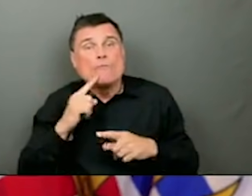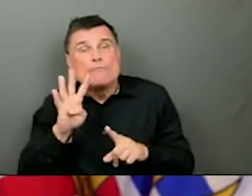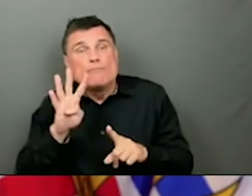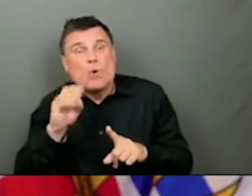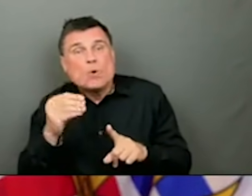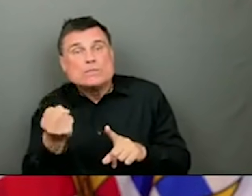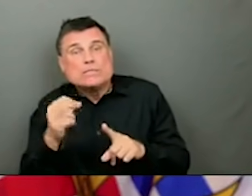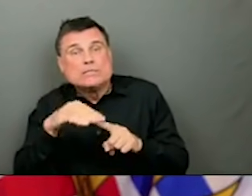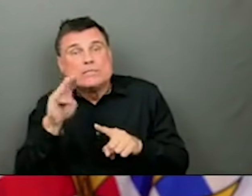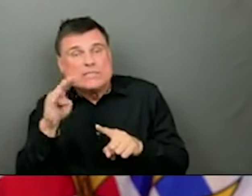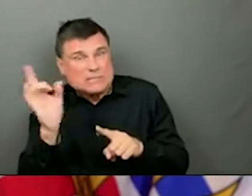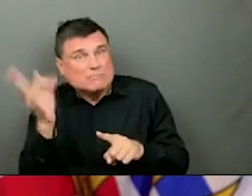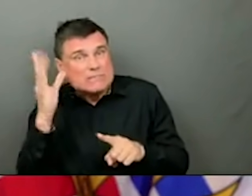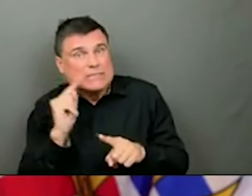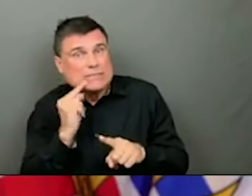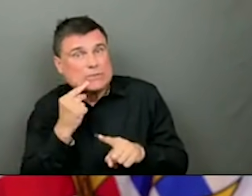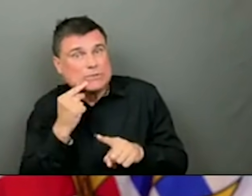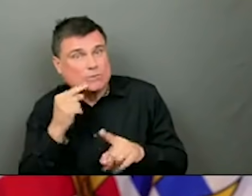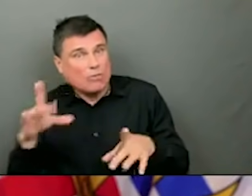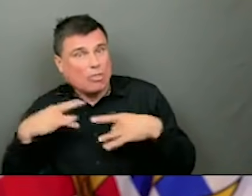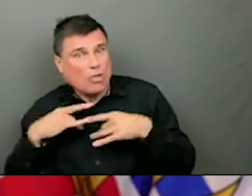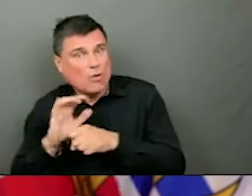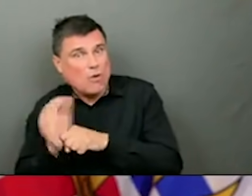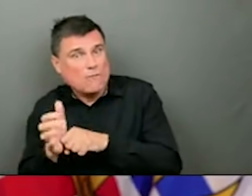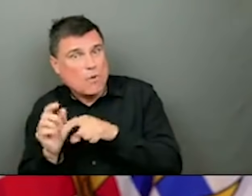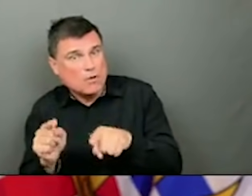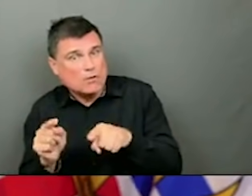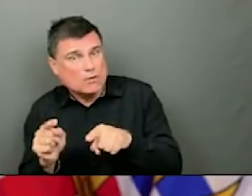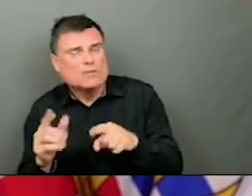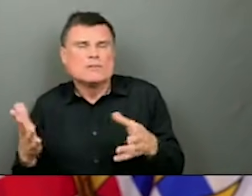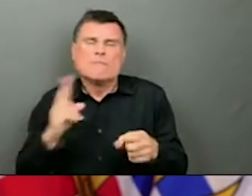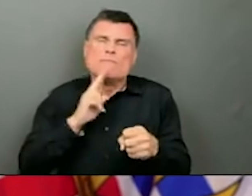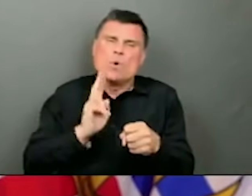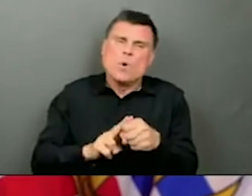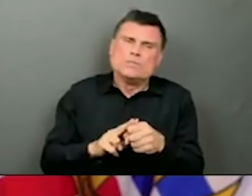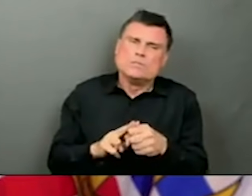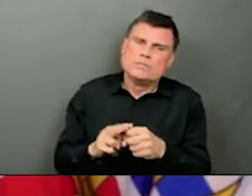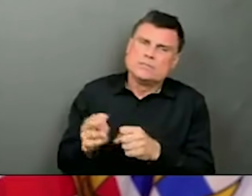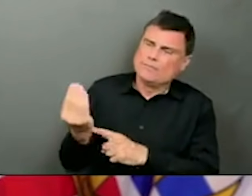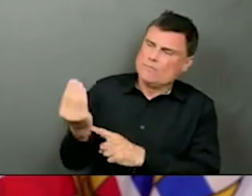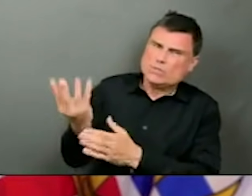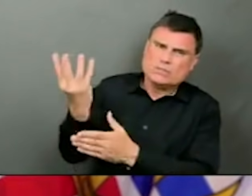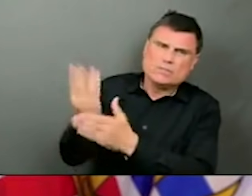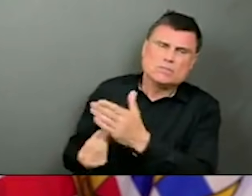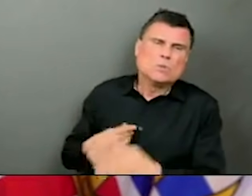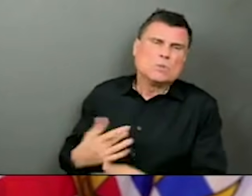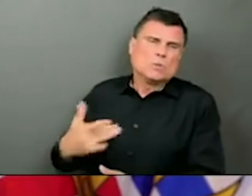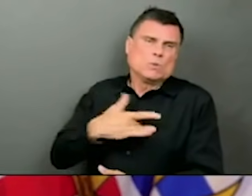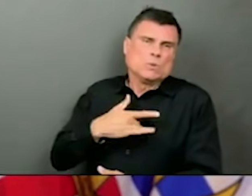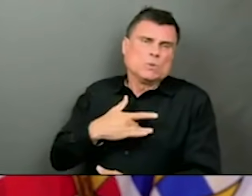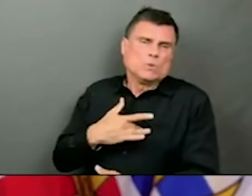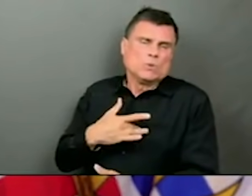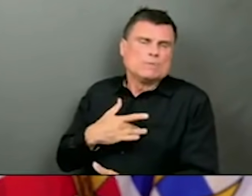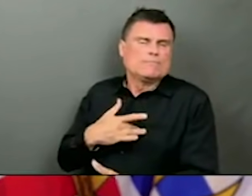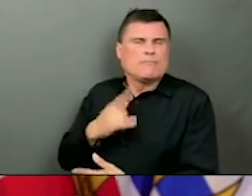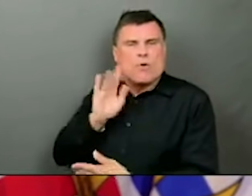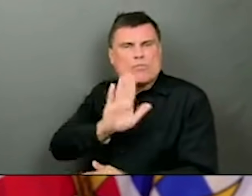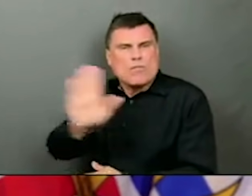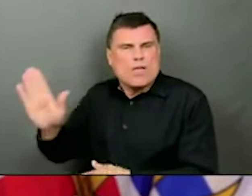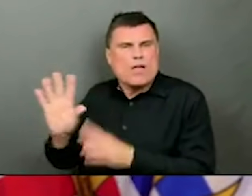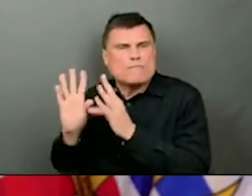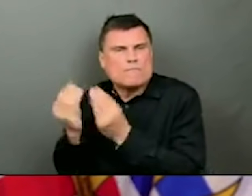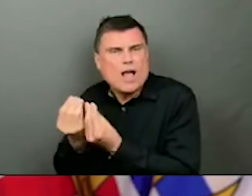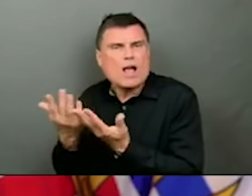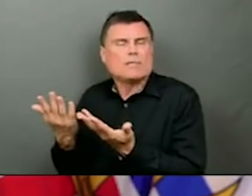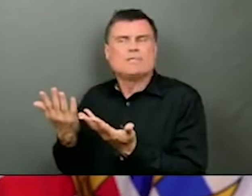our thoughts are with the family members, with the caregivers, the people who knew and loved all of those who died this past